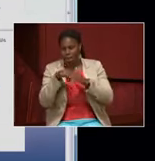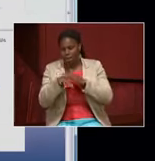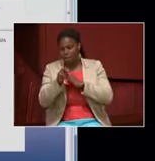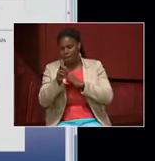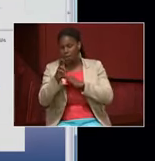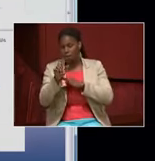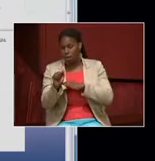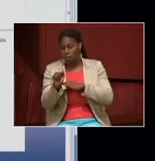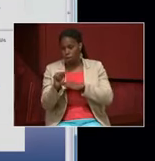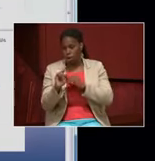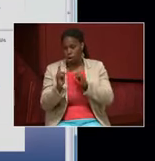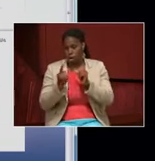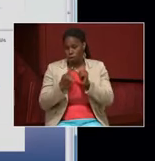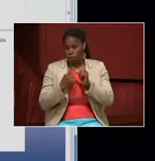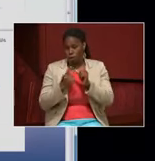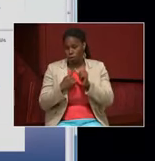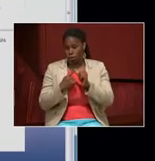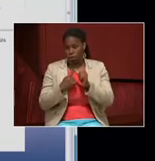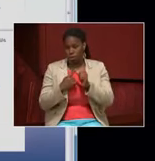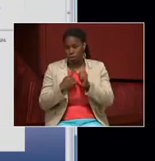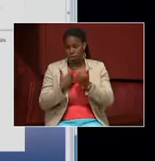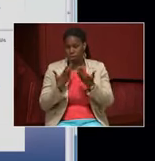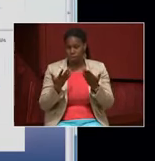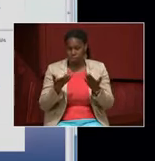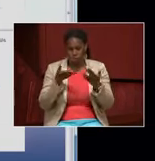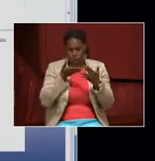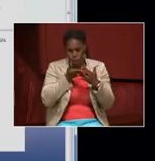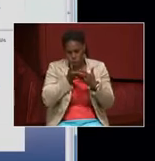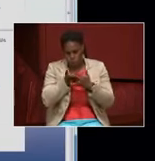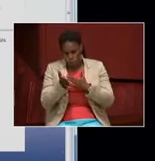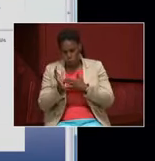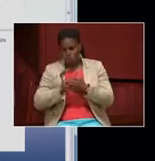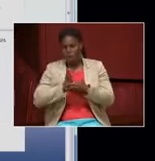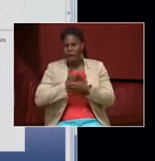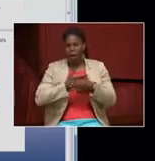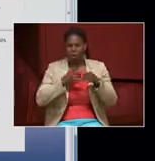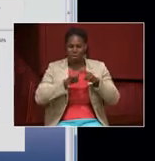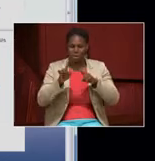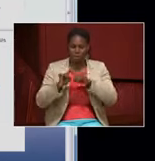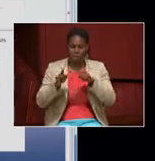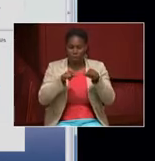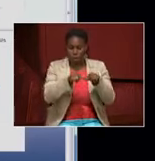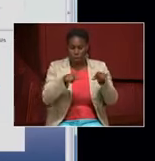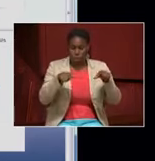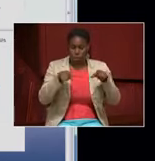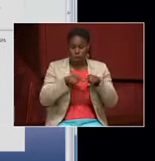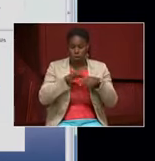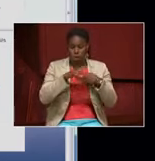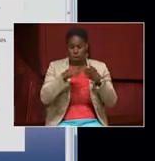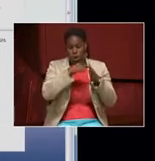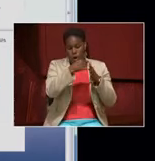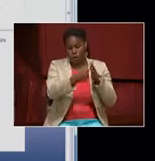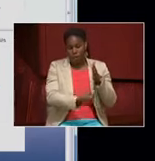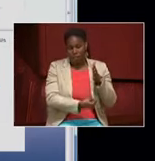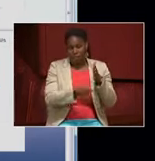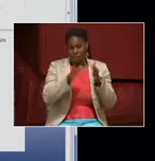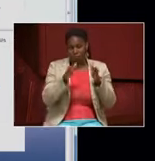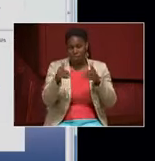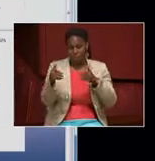And first, I want to just take you on a little trip through our locations. All 5 of these boxes